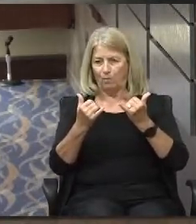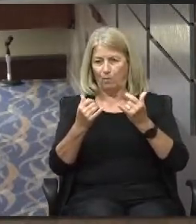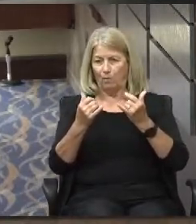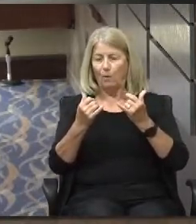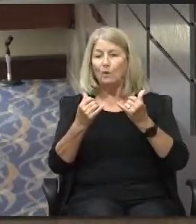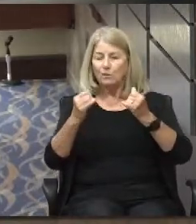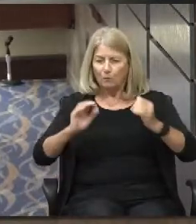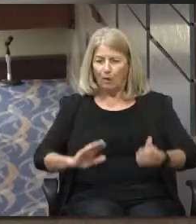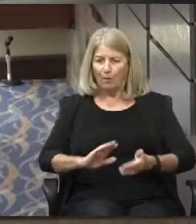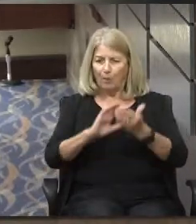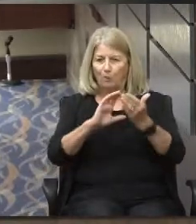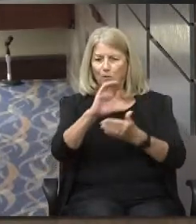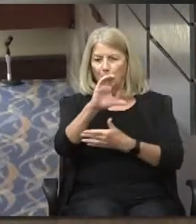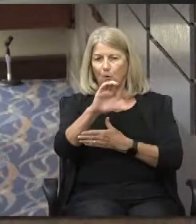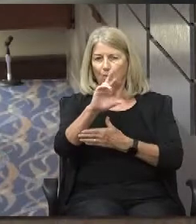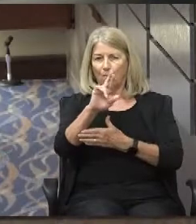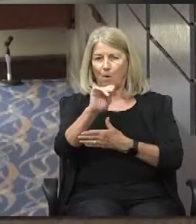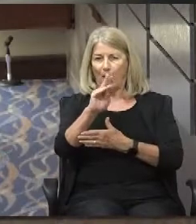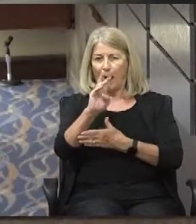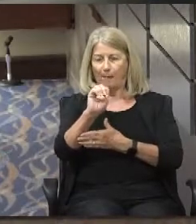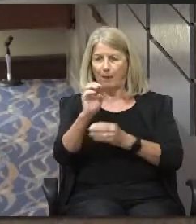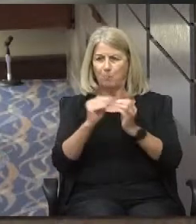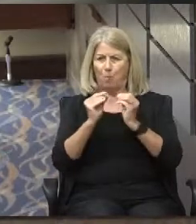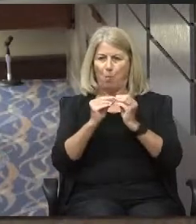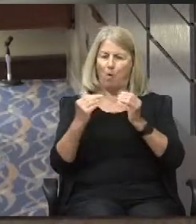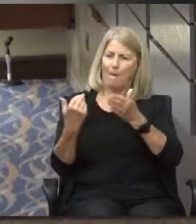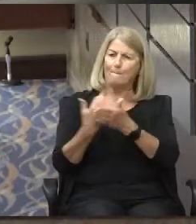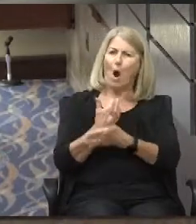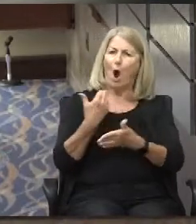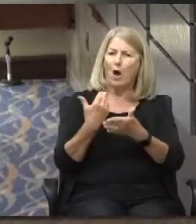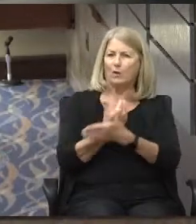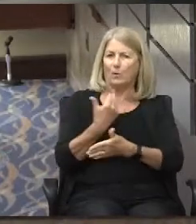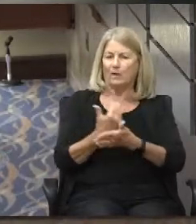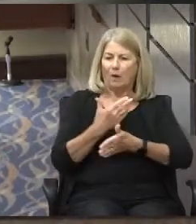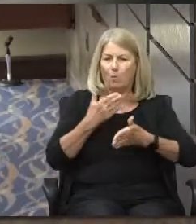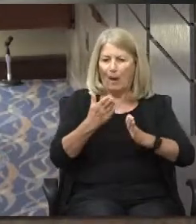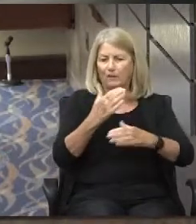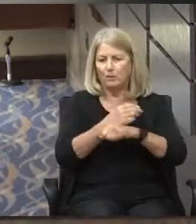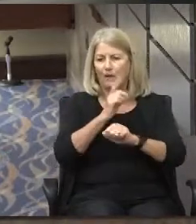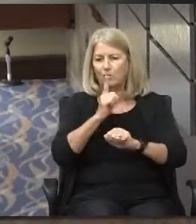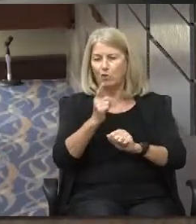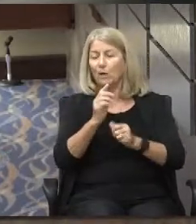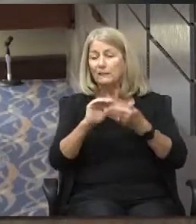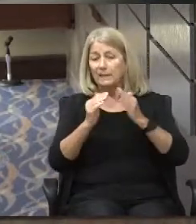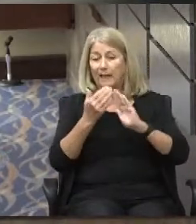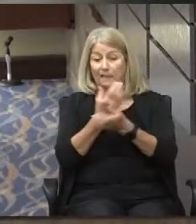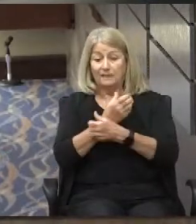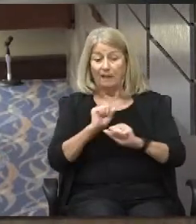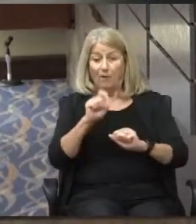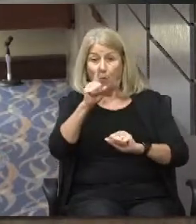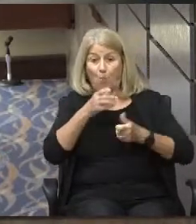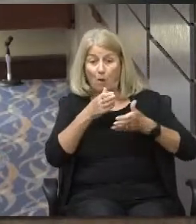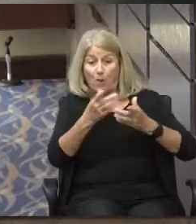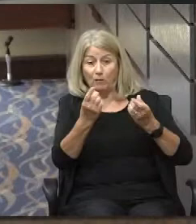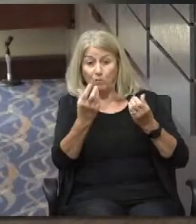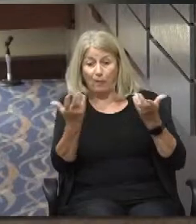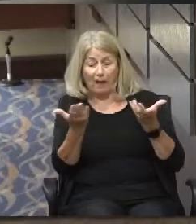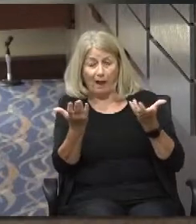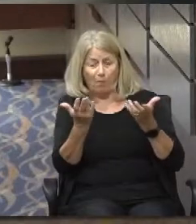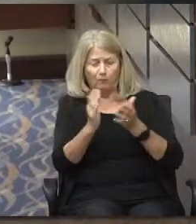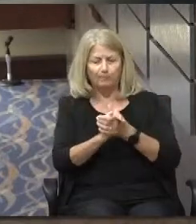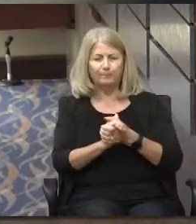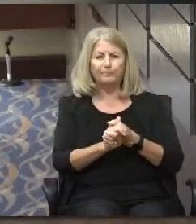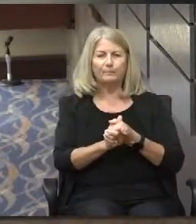approach crime in a modern way that is going to really ensure that our city is safe. But one way that we've got to do that is by having